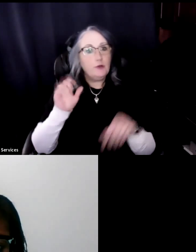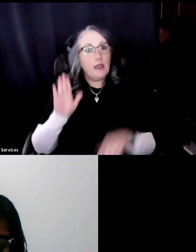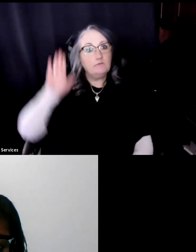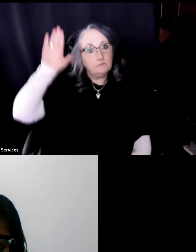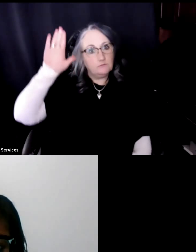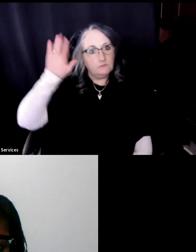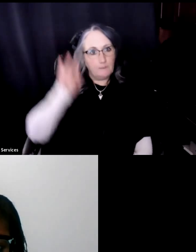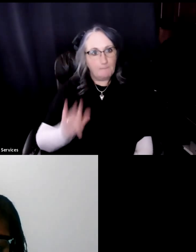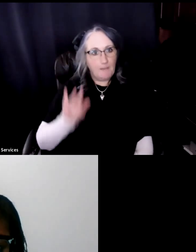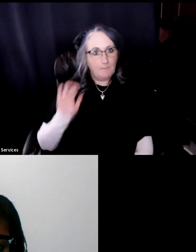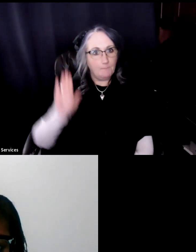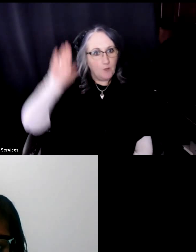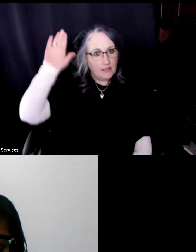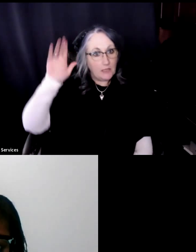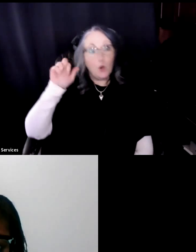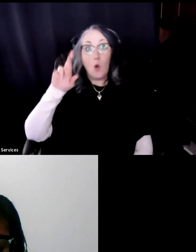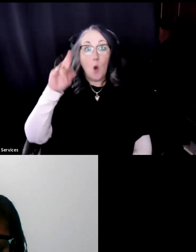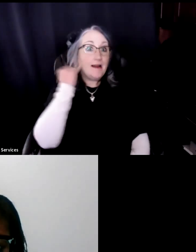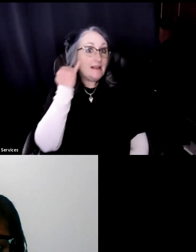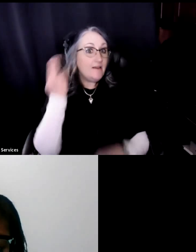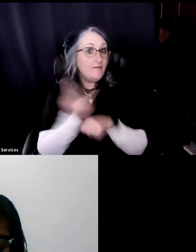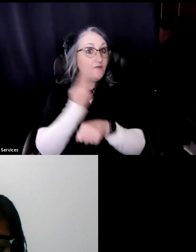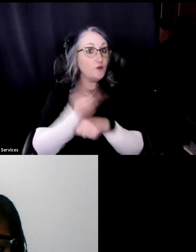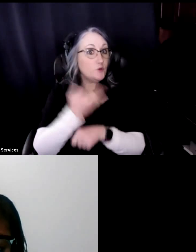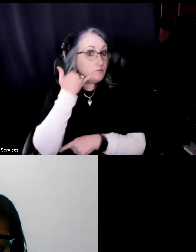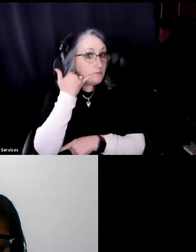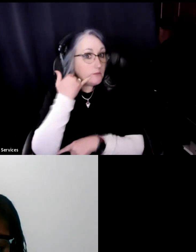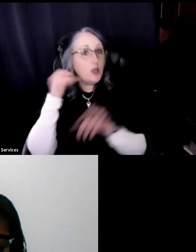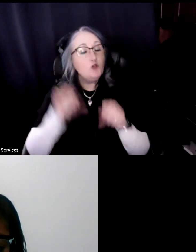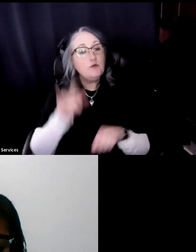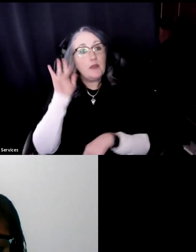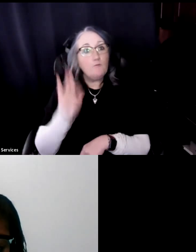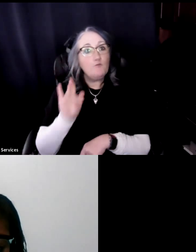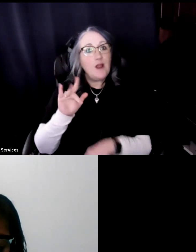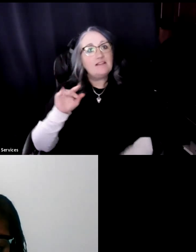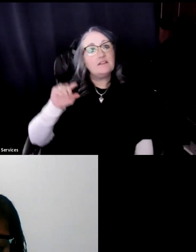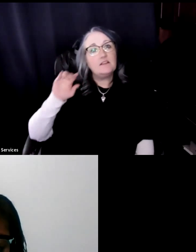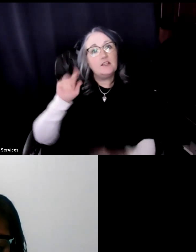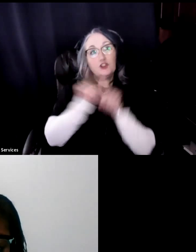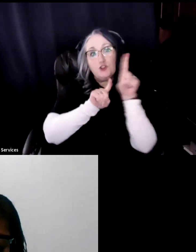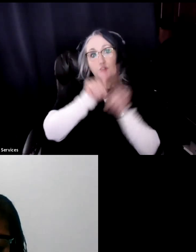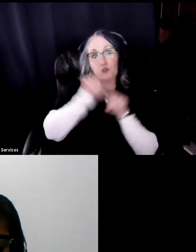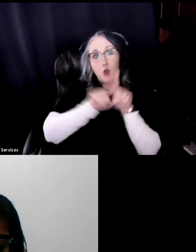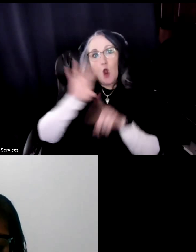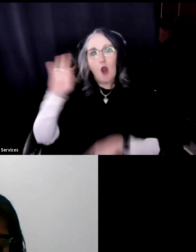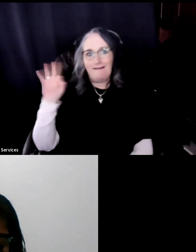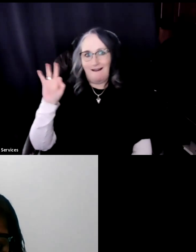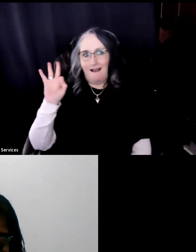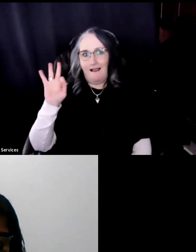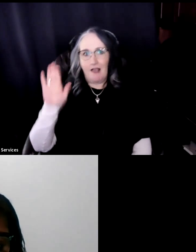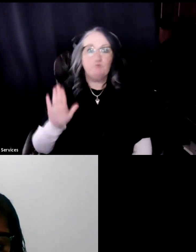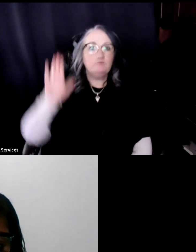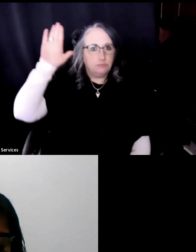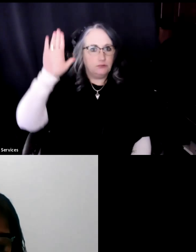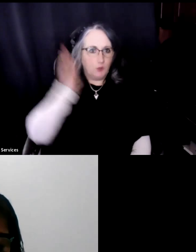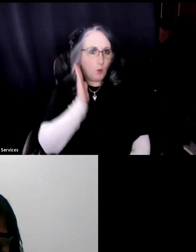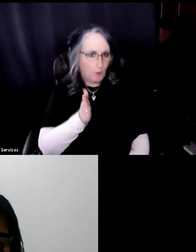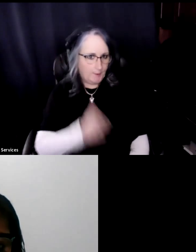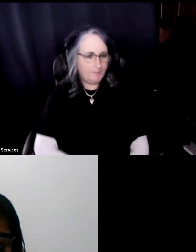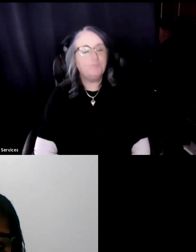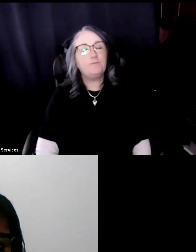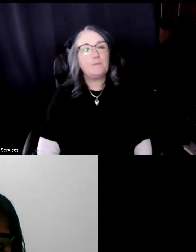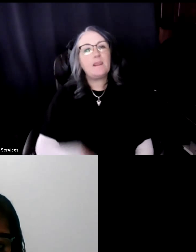us via phone, you can press *9 to raise your hand. Once again, we'll open up to discussion later. We'll repeat these instructions, but for now, this